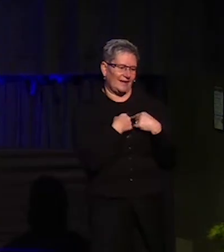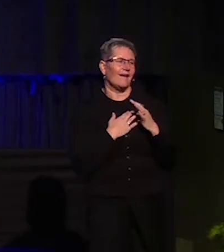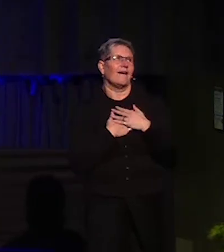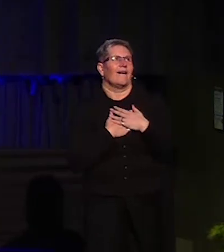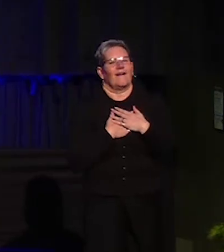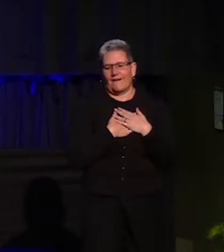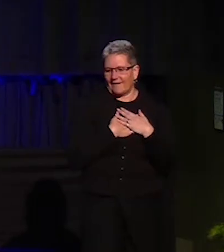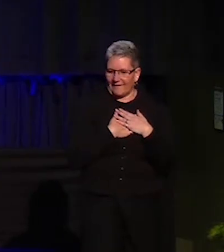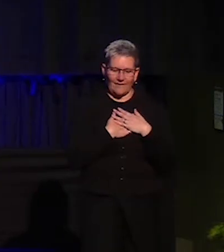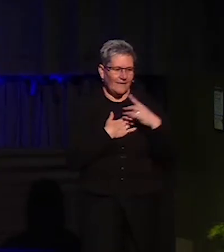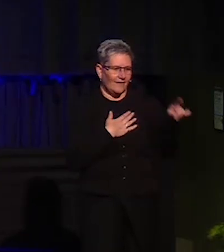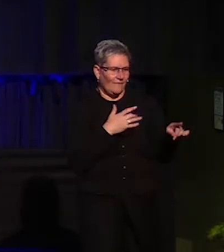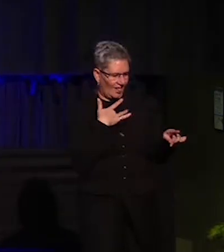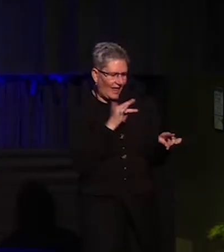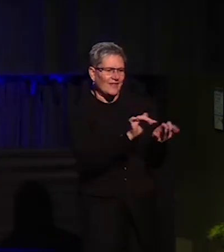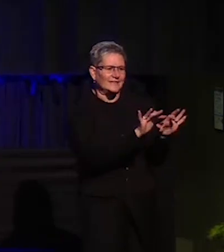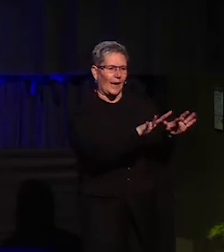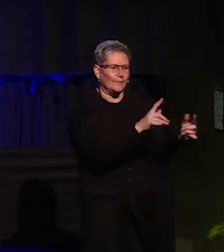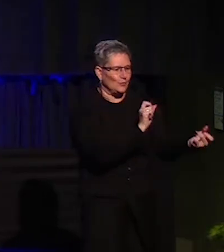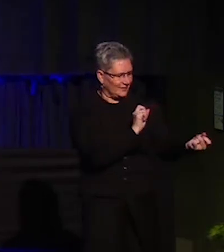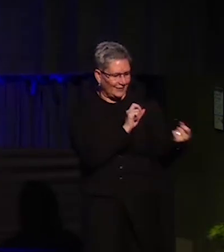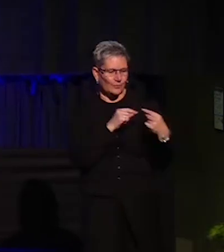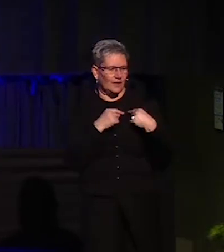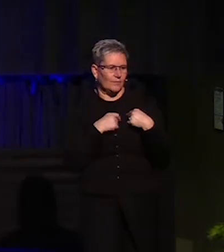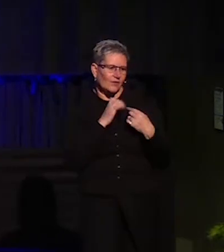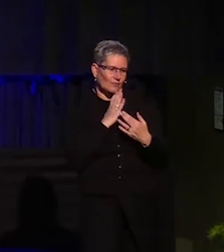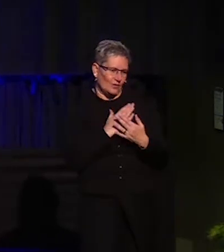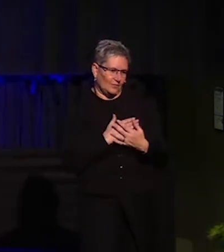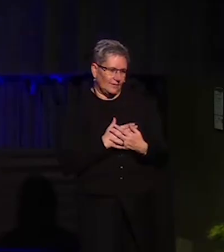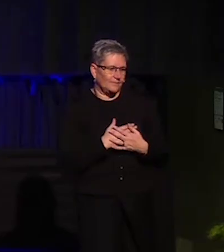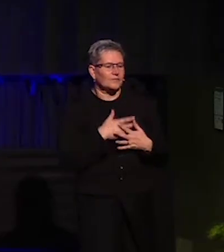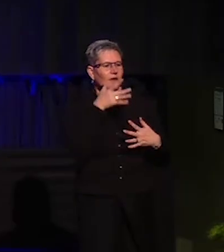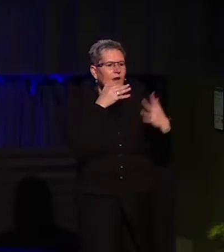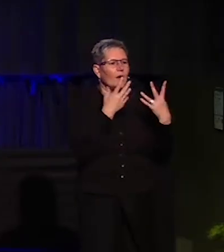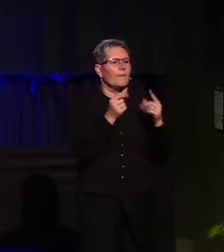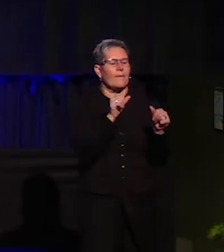It's like they'd typed it themselves. My favourite were the emails I used to get from